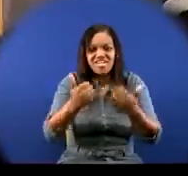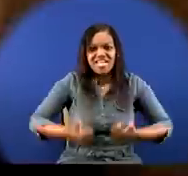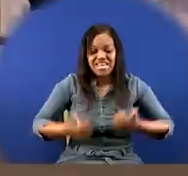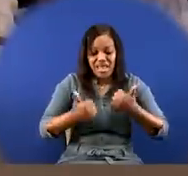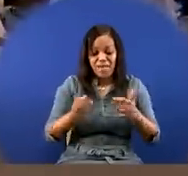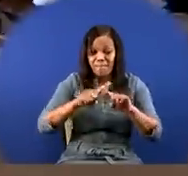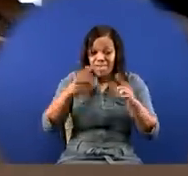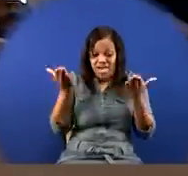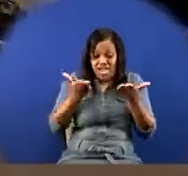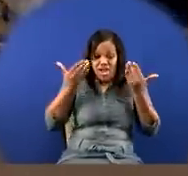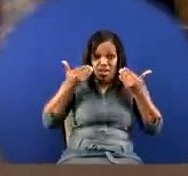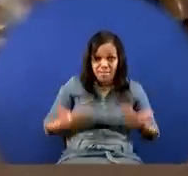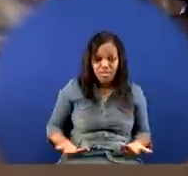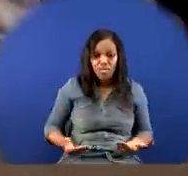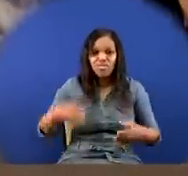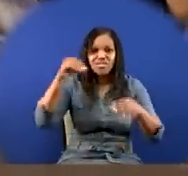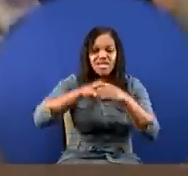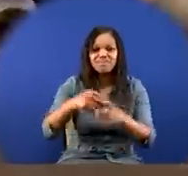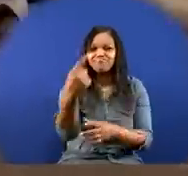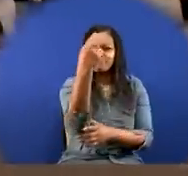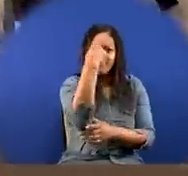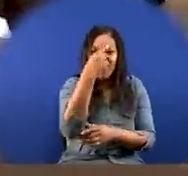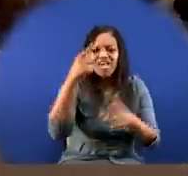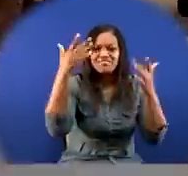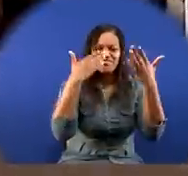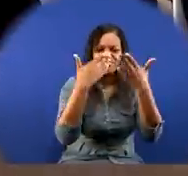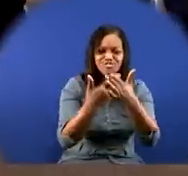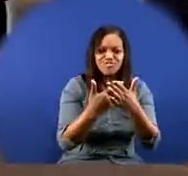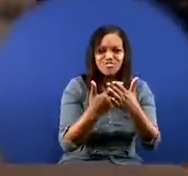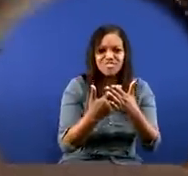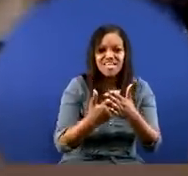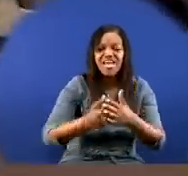clothed and in my right mind.